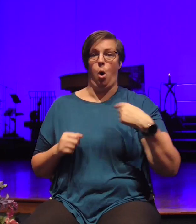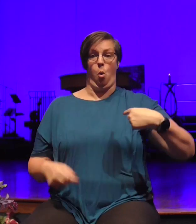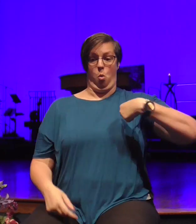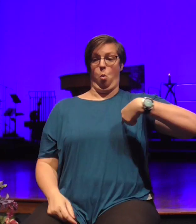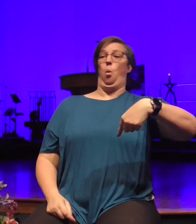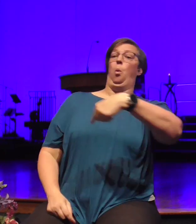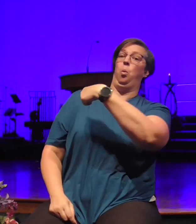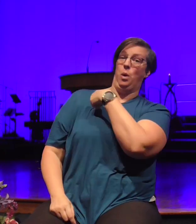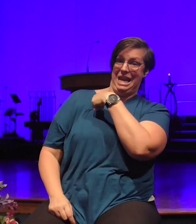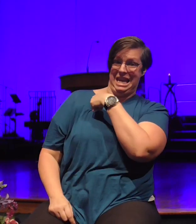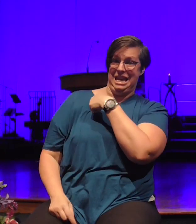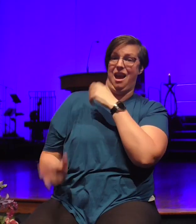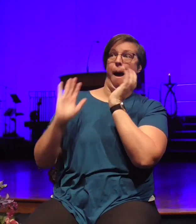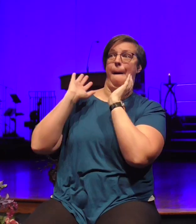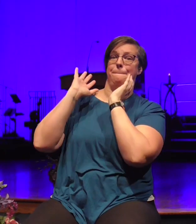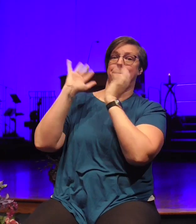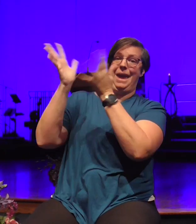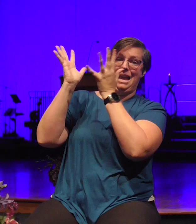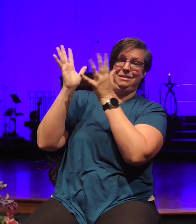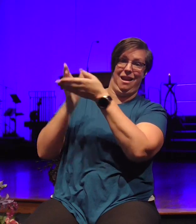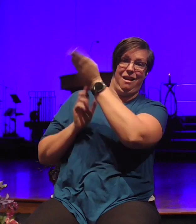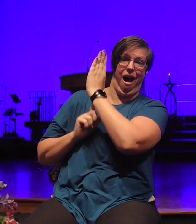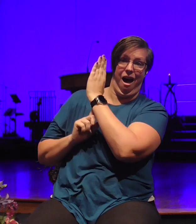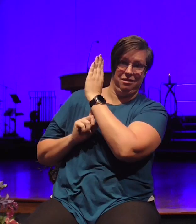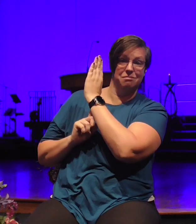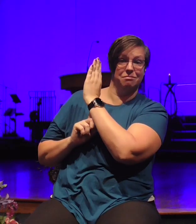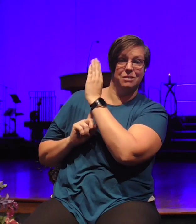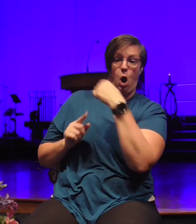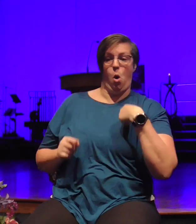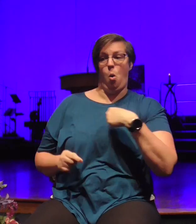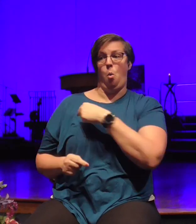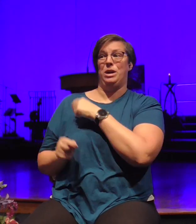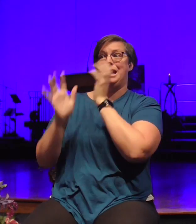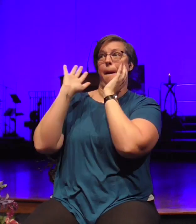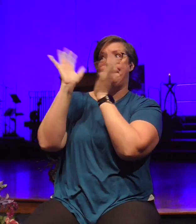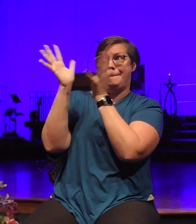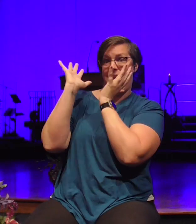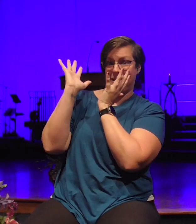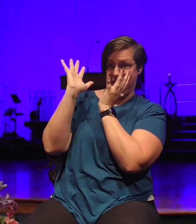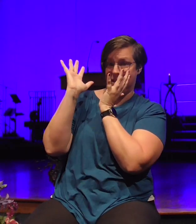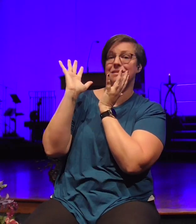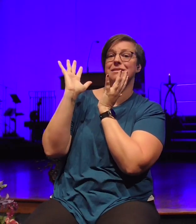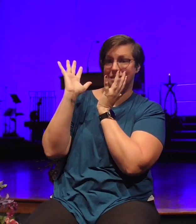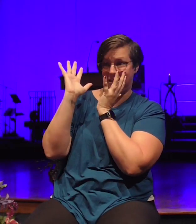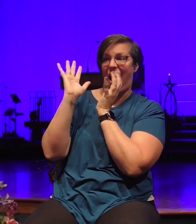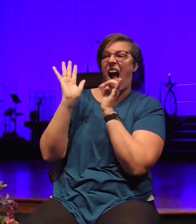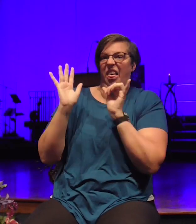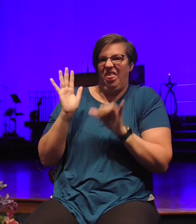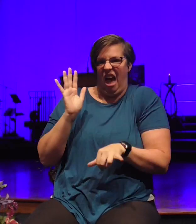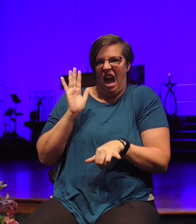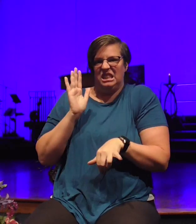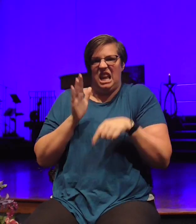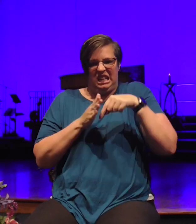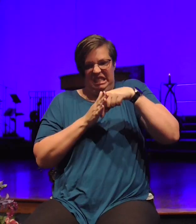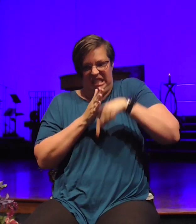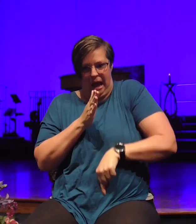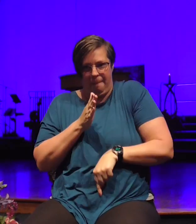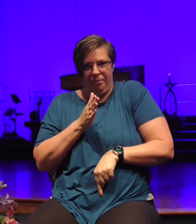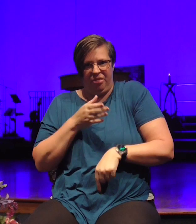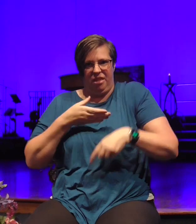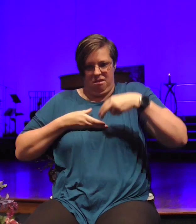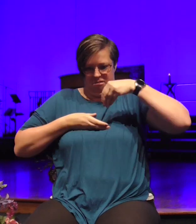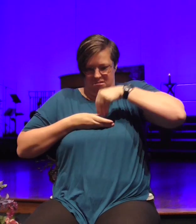abandon God in those moments. And therefore, we abandoned the depth that can be there for